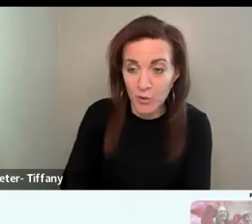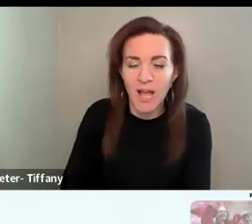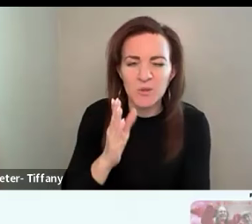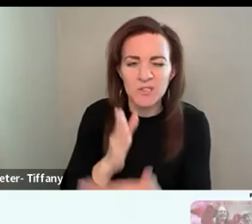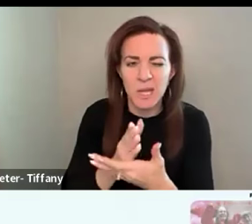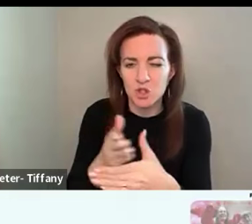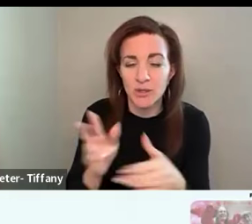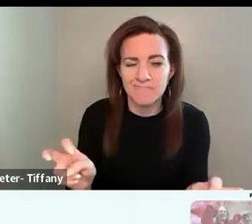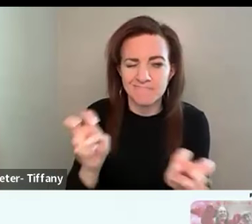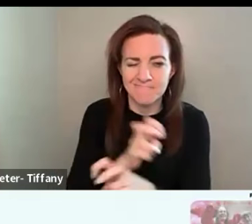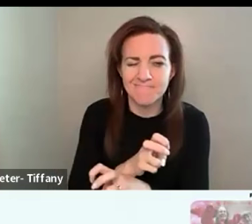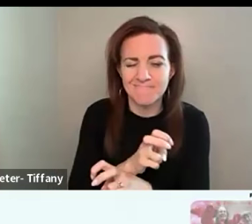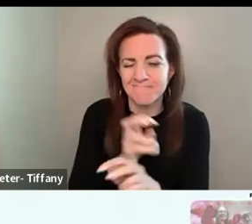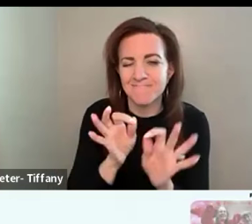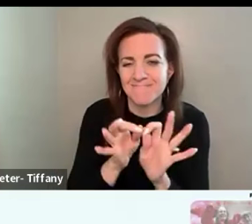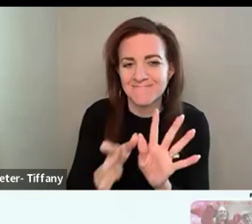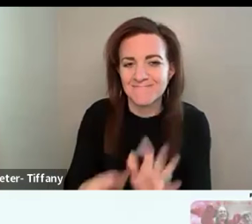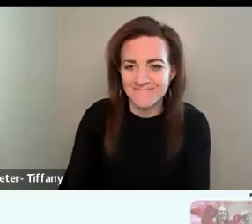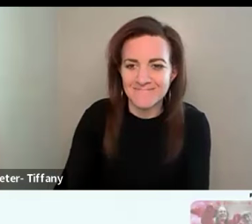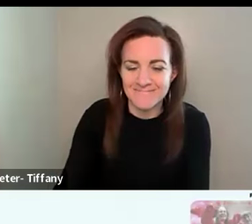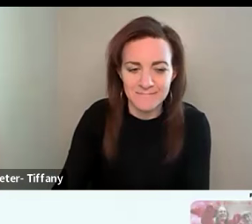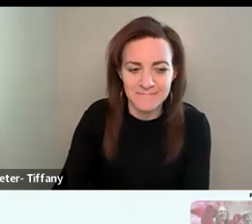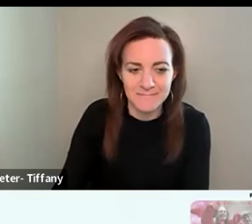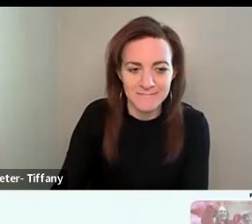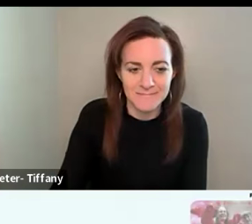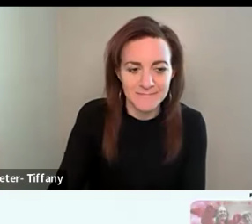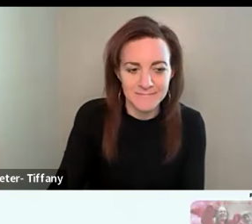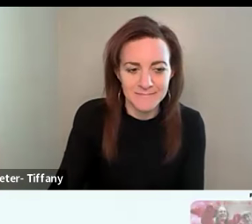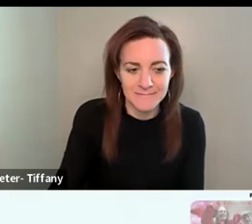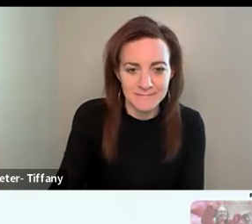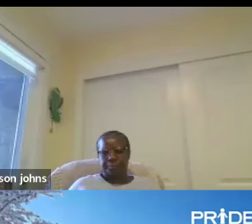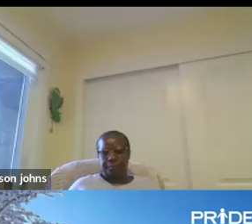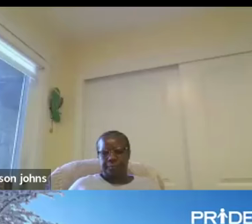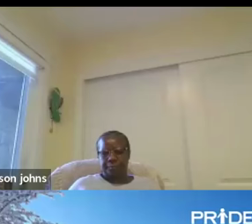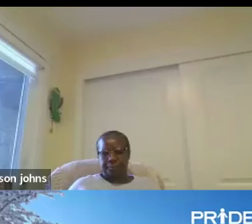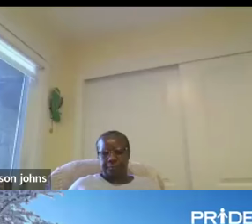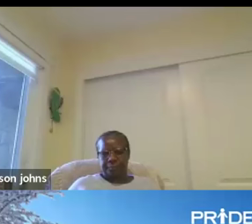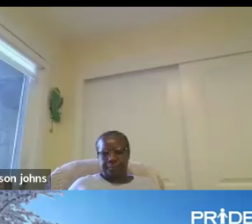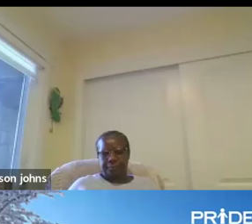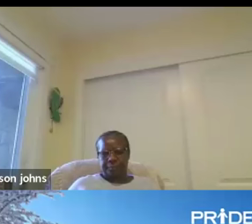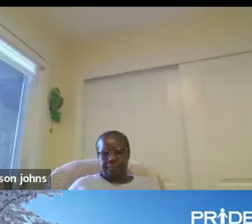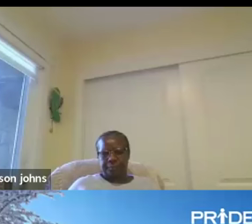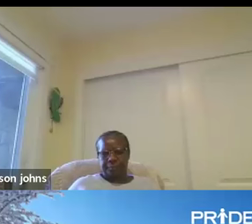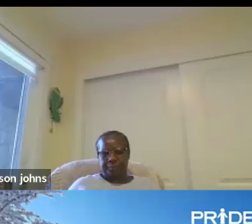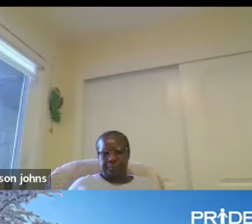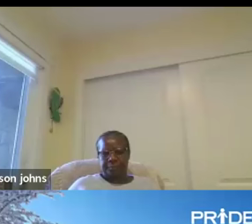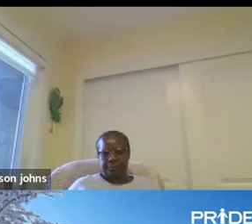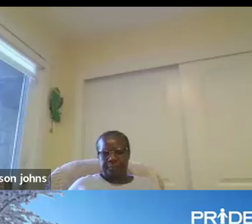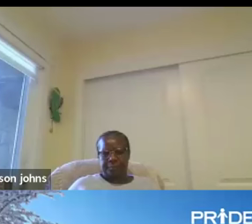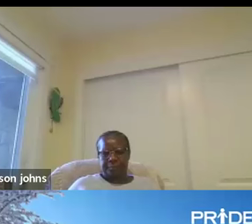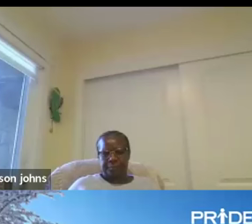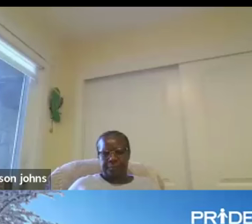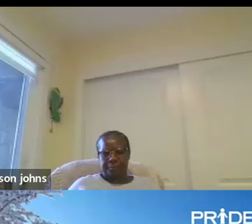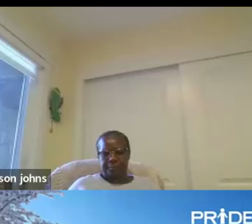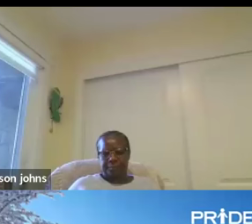there. We already do at our regional center. We have the representative from our client advisory committee, and then